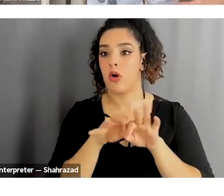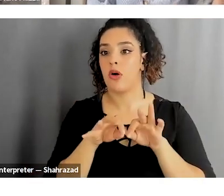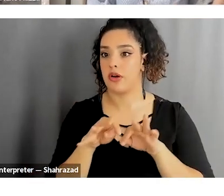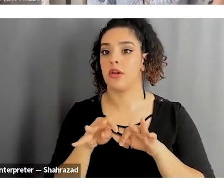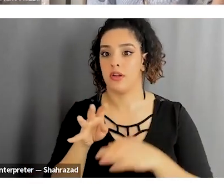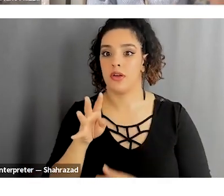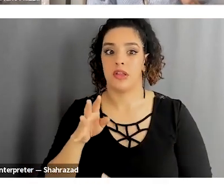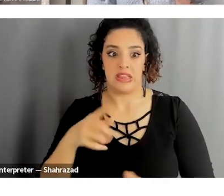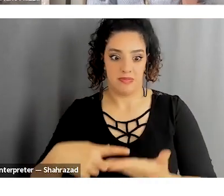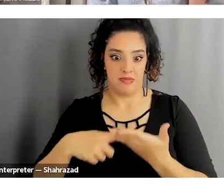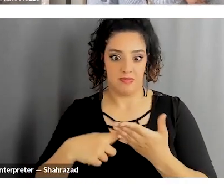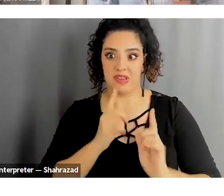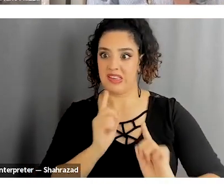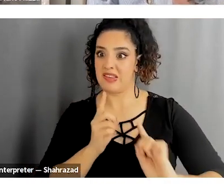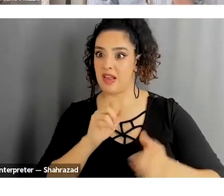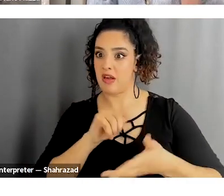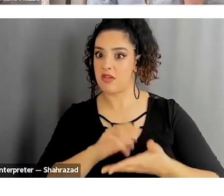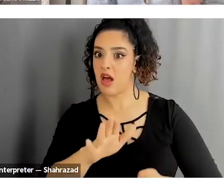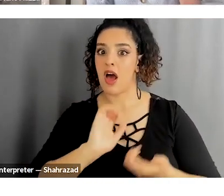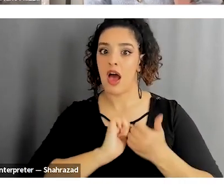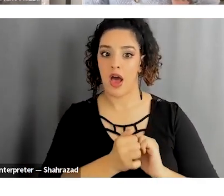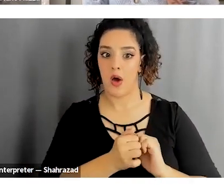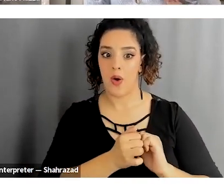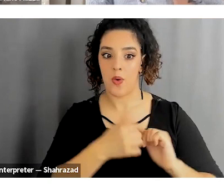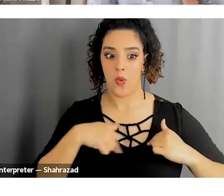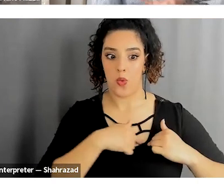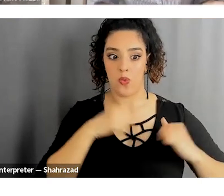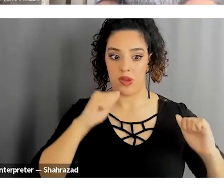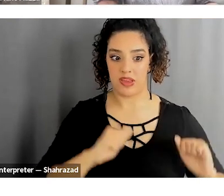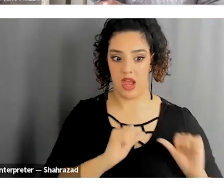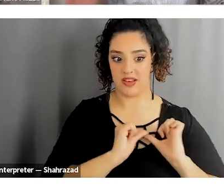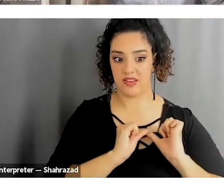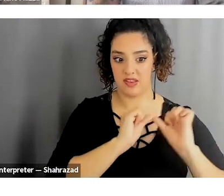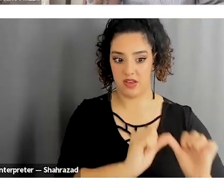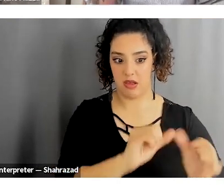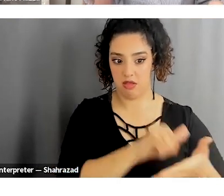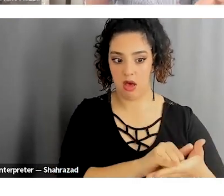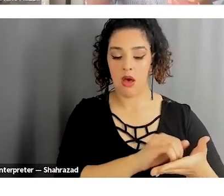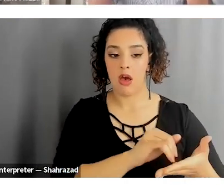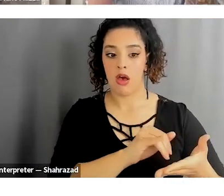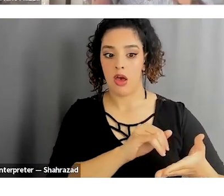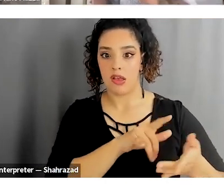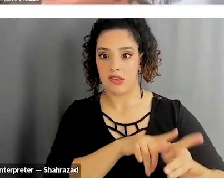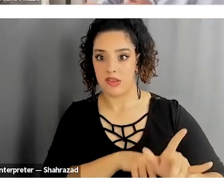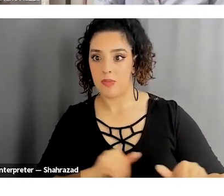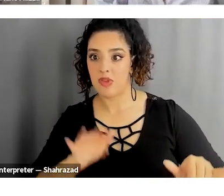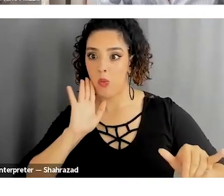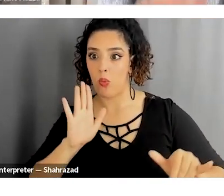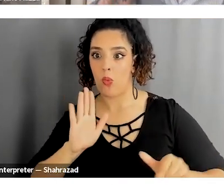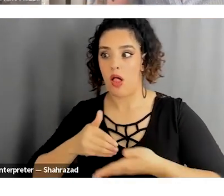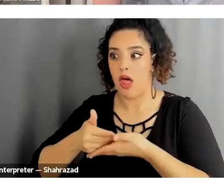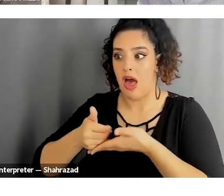that can actually be sustainable, but then like nourishing, like it can actually be these